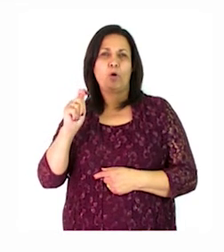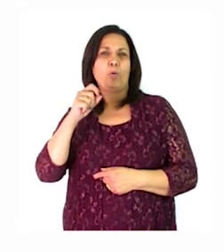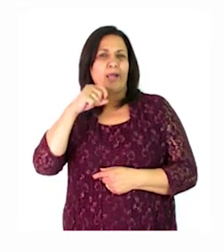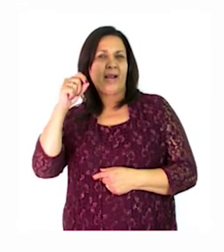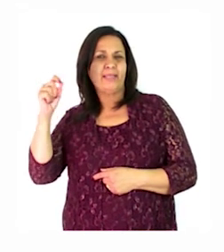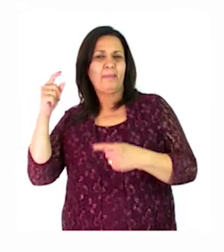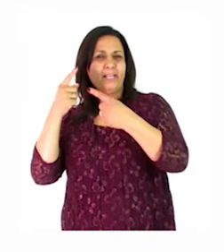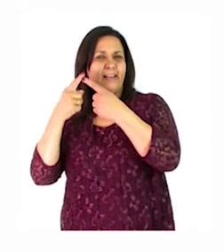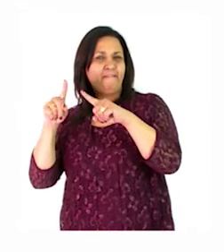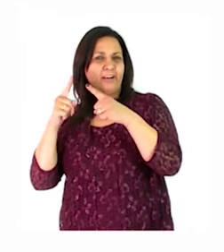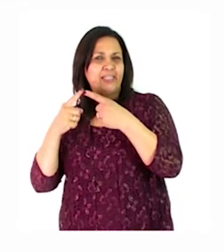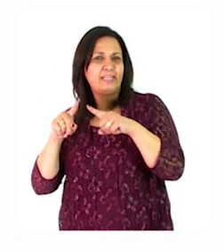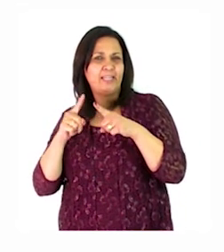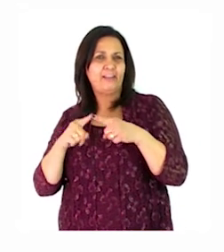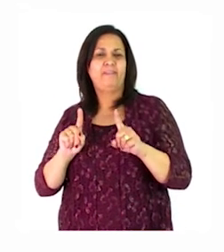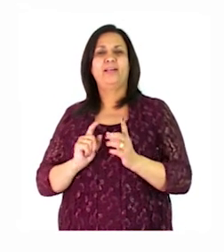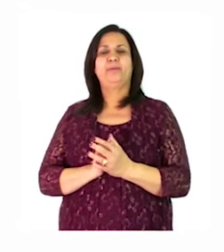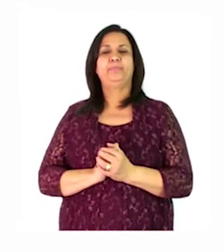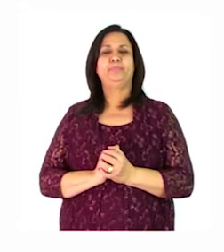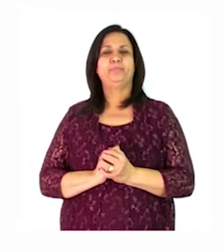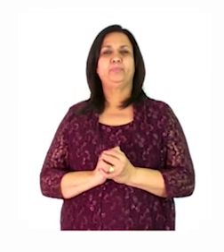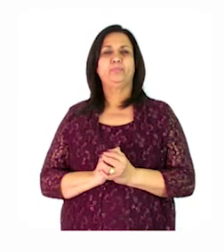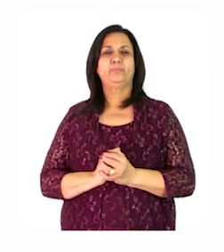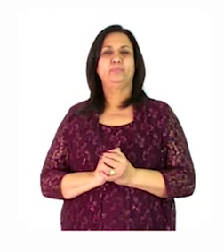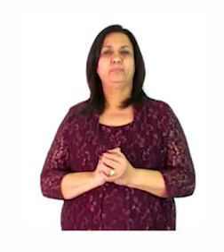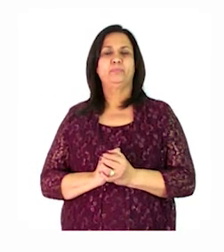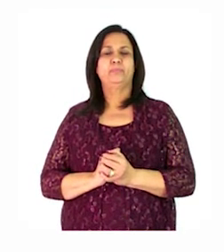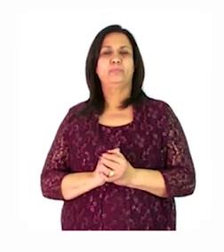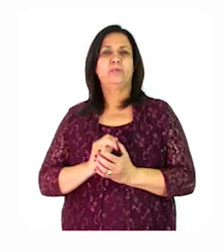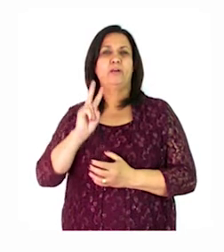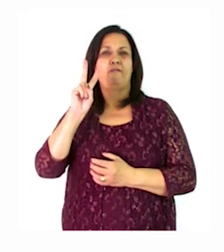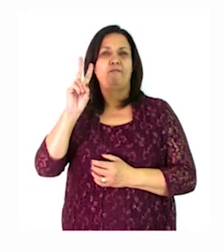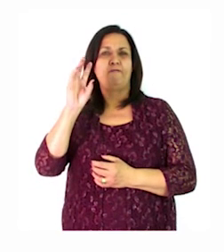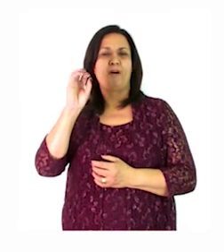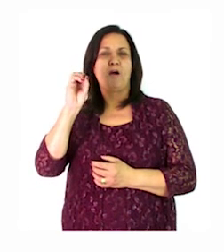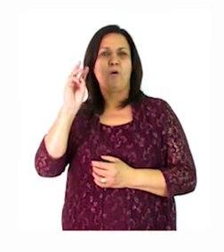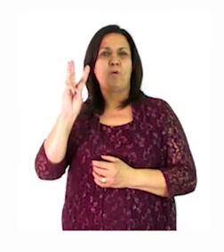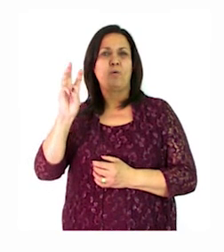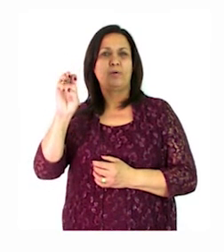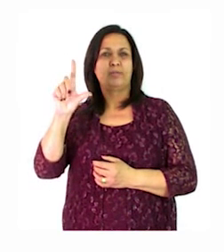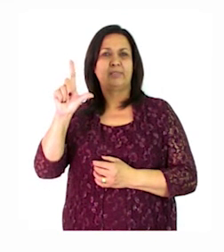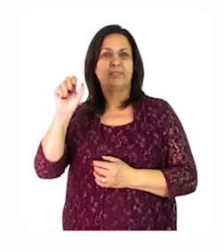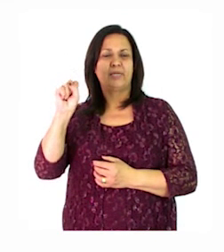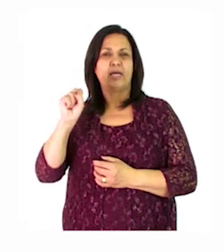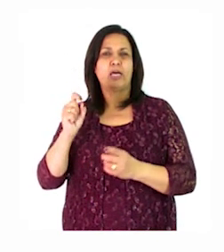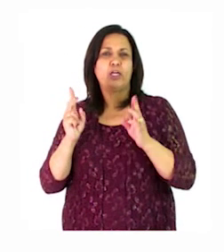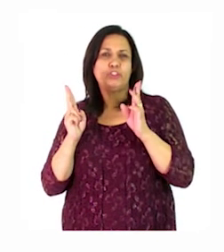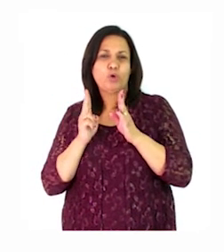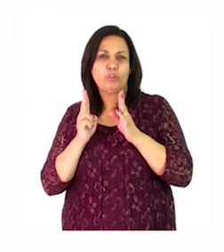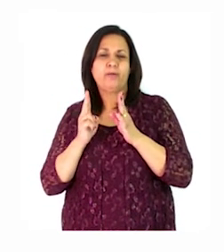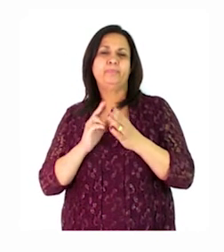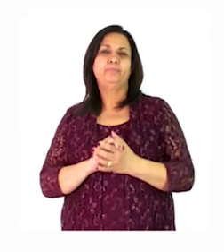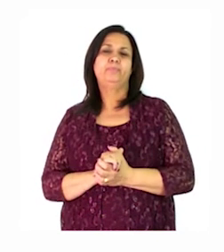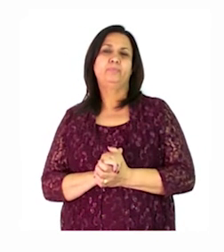form them differently. The vowels are shorter, and most of